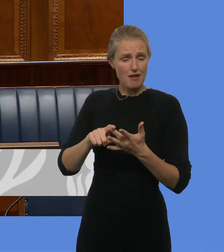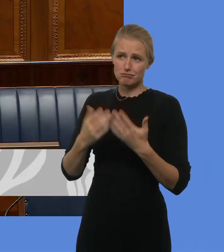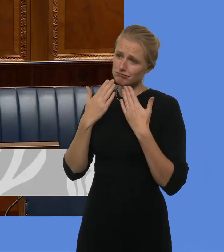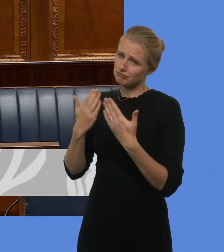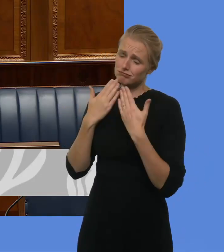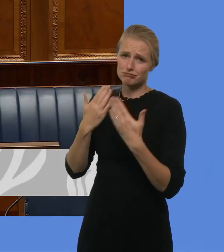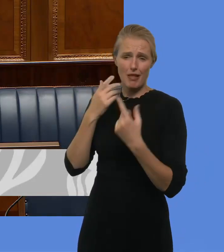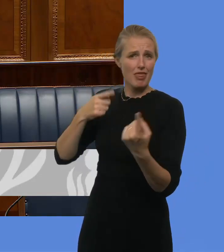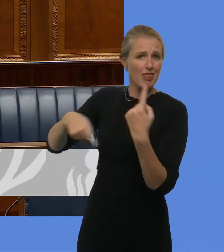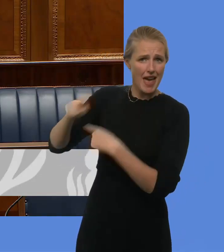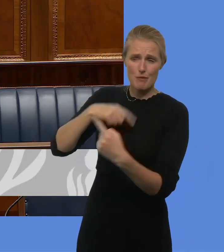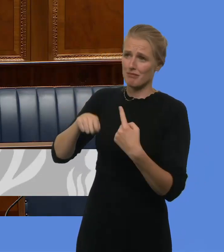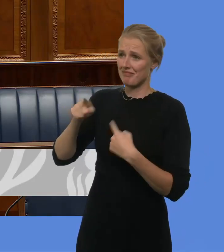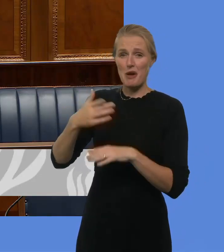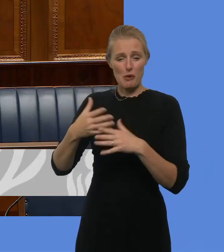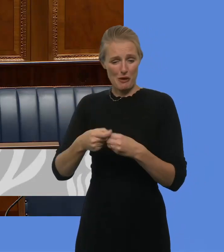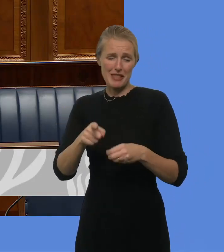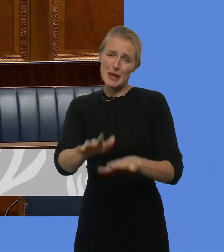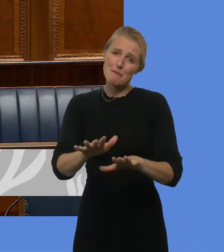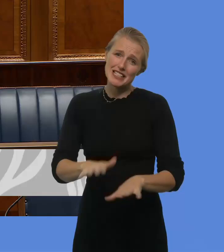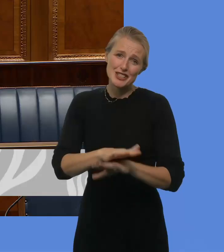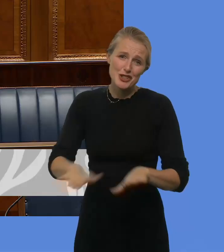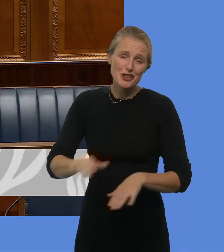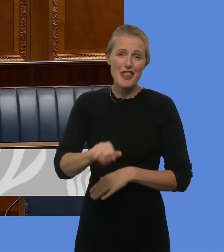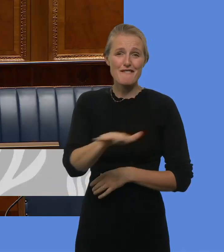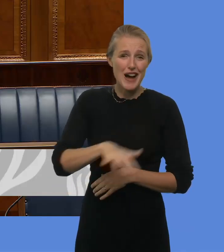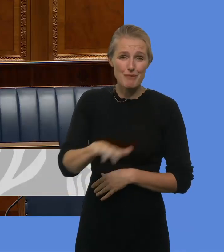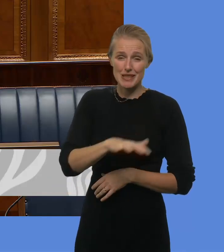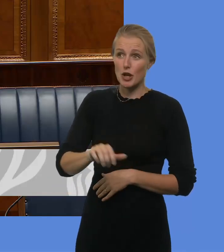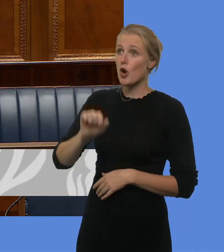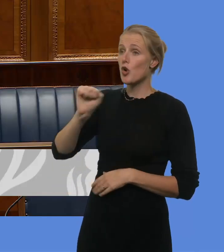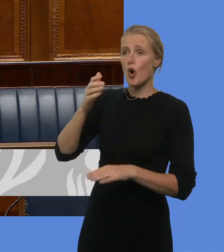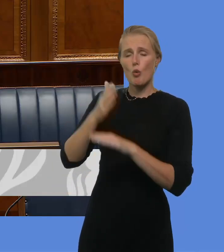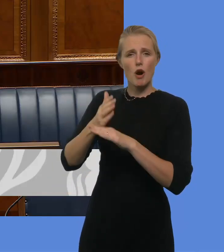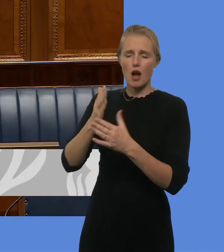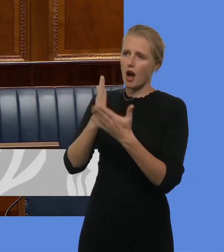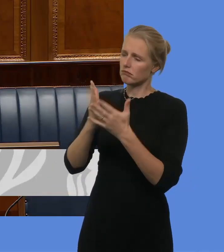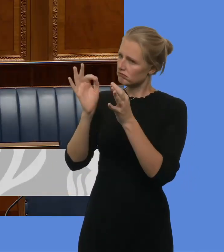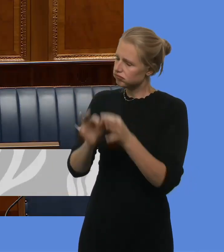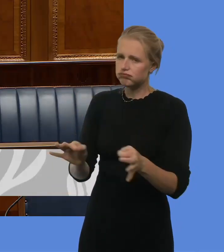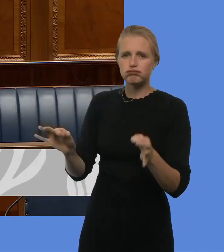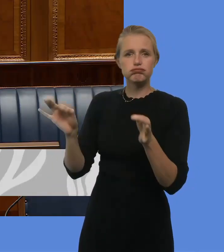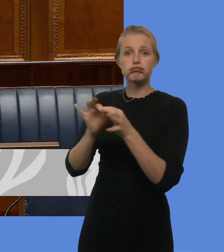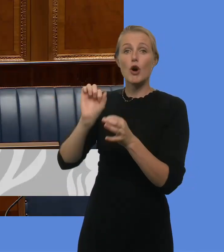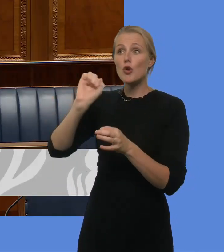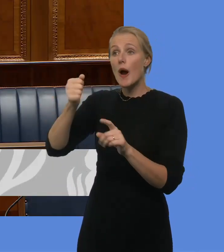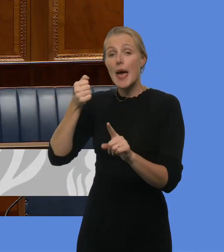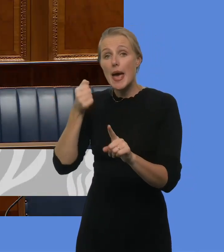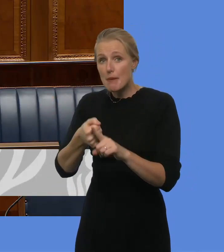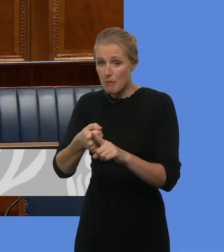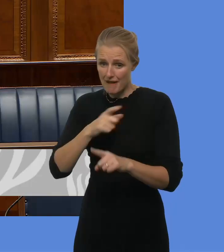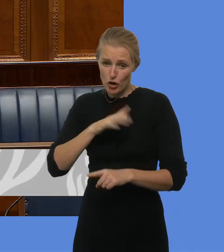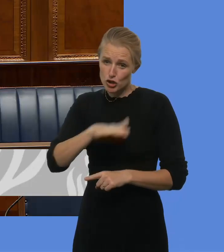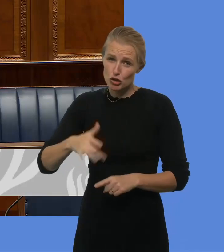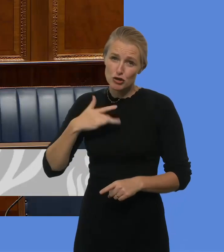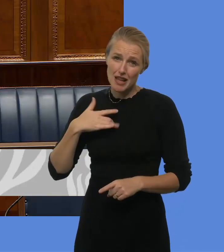amazing children and their families. Today, your work has not gone unnoticed, and the impact that you're having on our children's